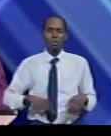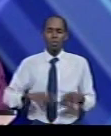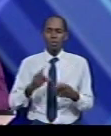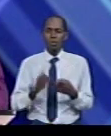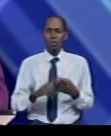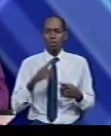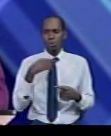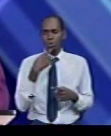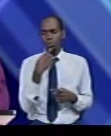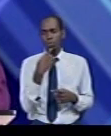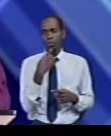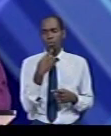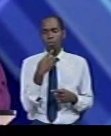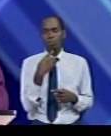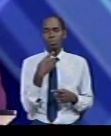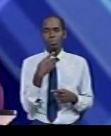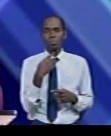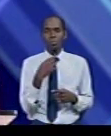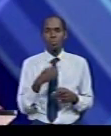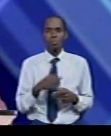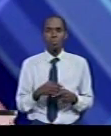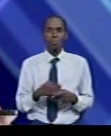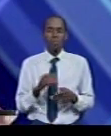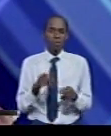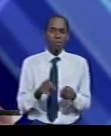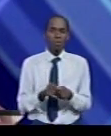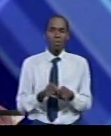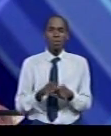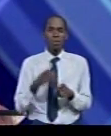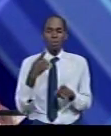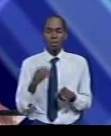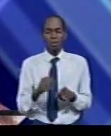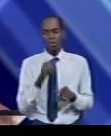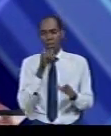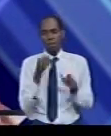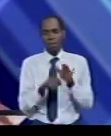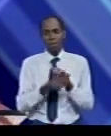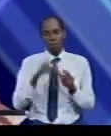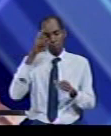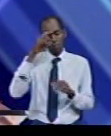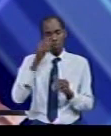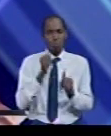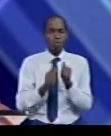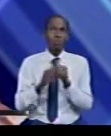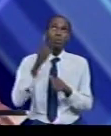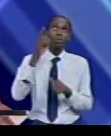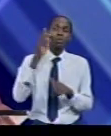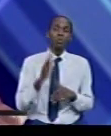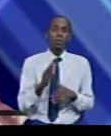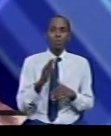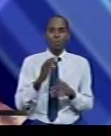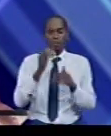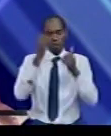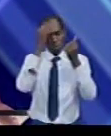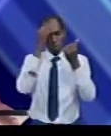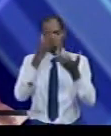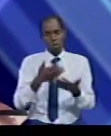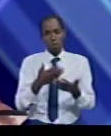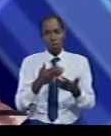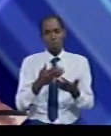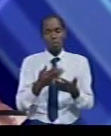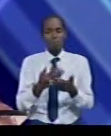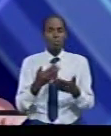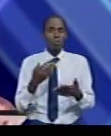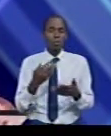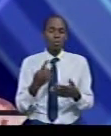wisdom of God in a mystery, even the hidden wisdom which God ordained before the world